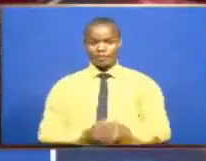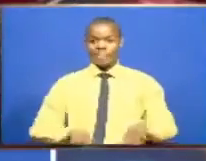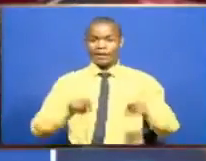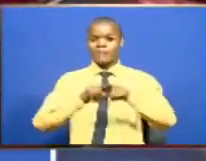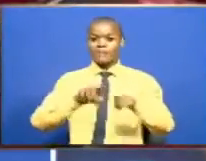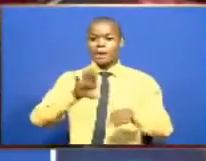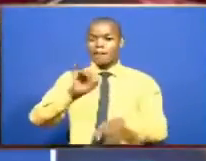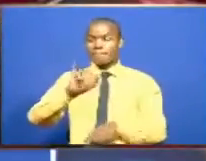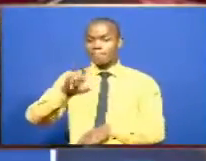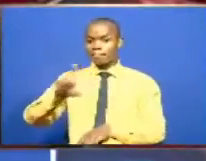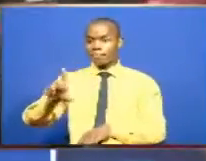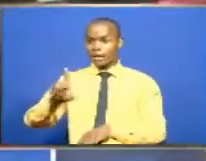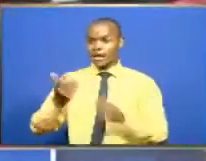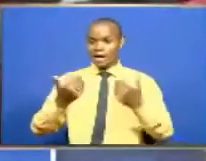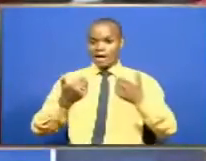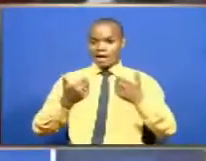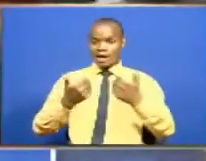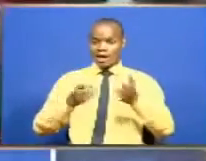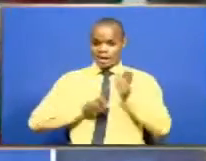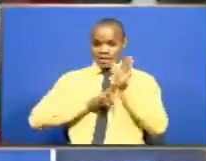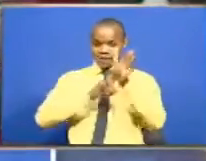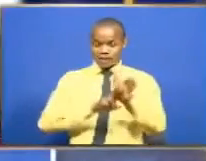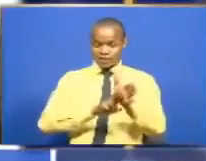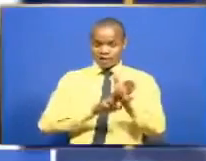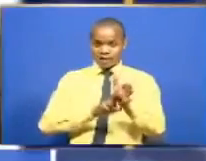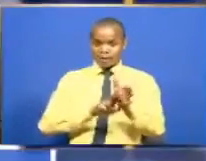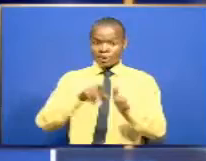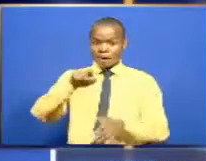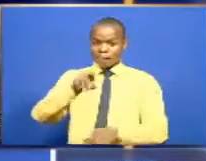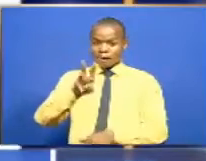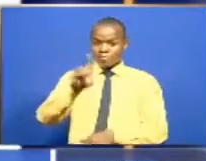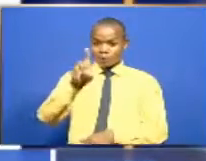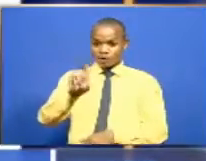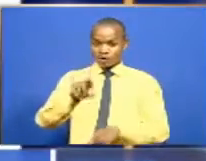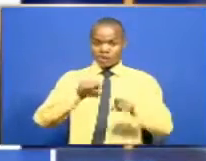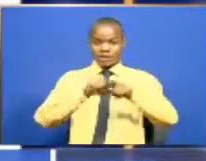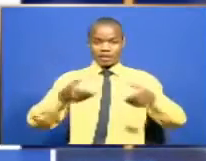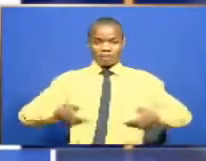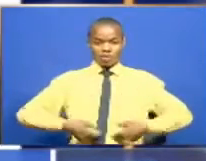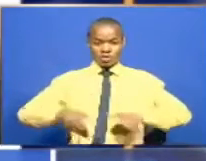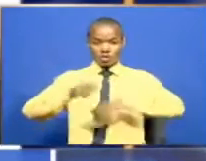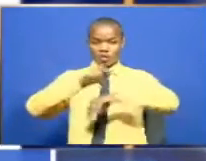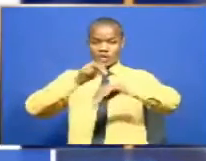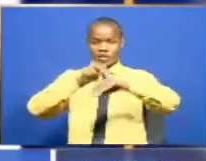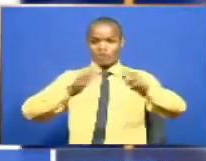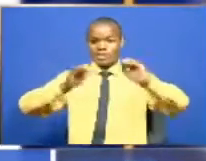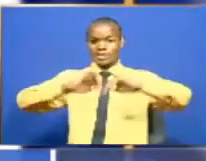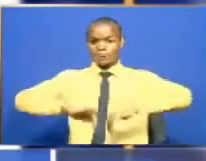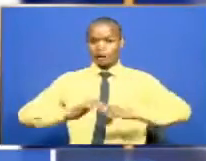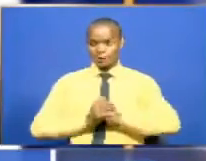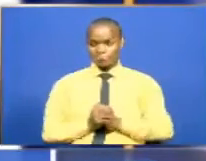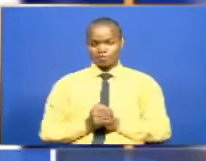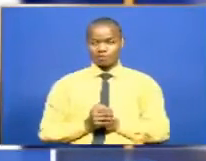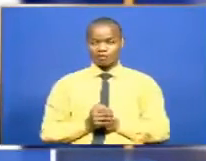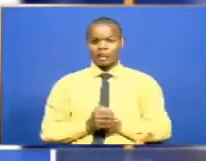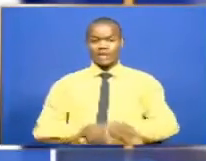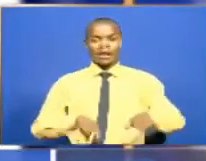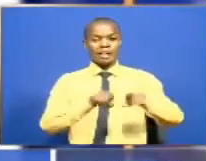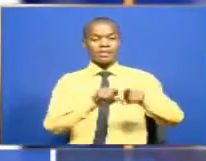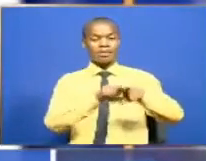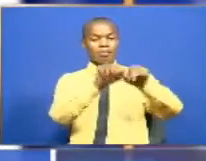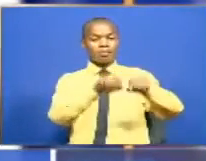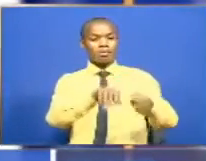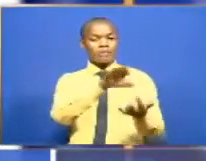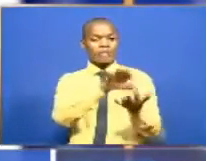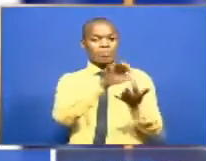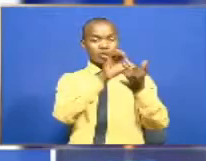for the nomination of persons with disabilities and the youth to the National Assembly. Special top-up seats shall also be